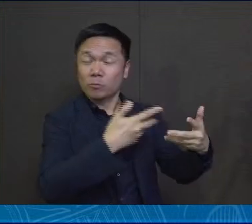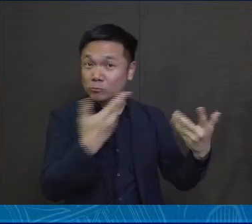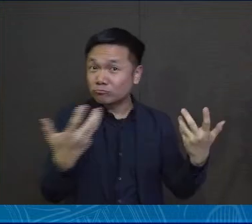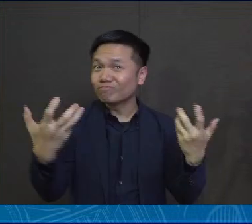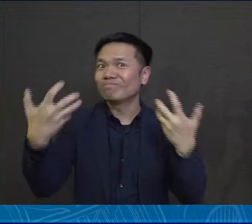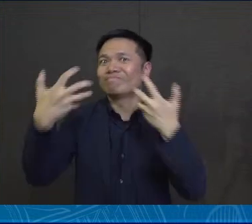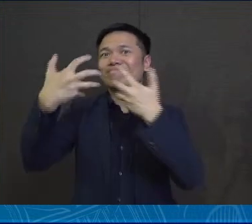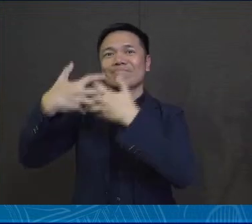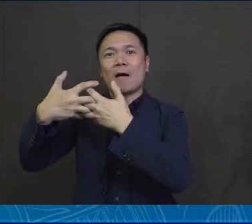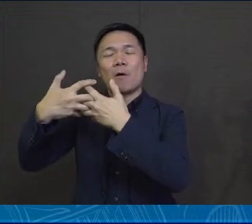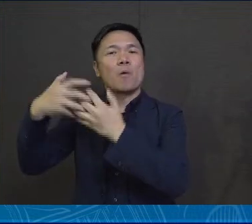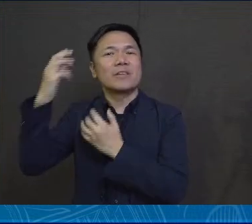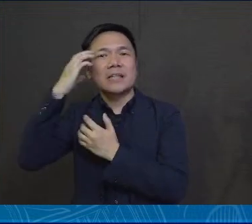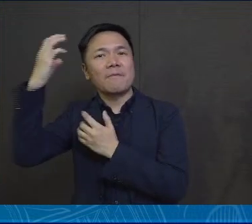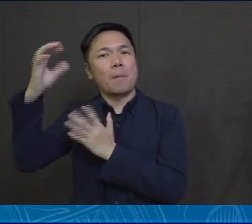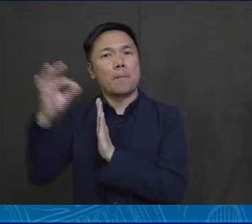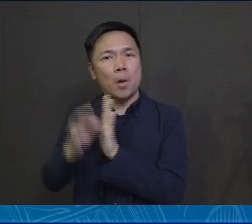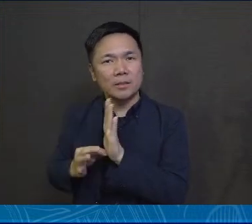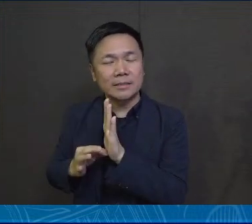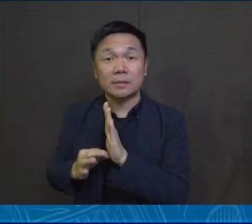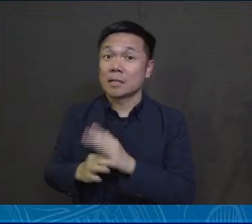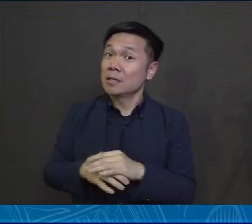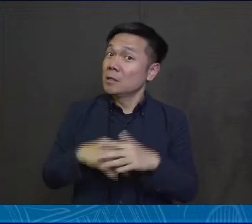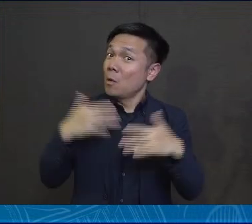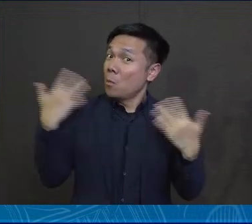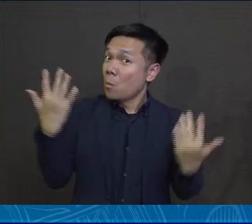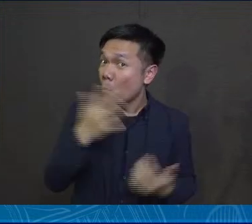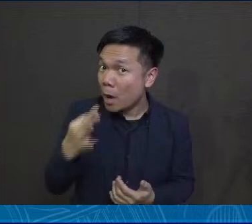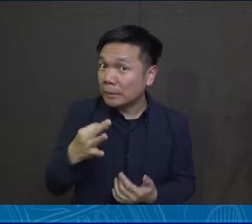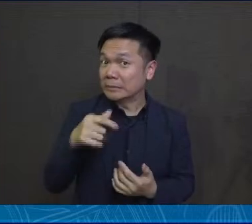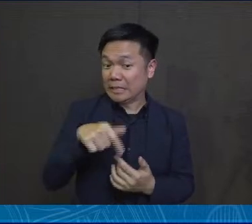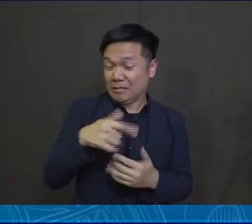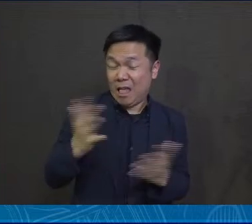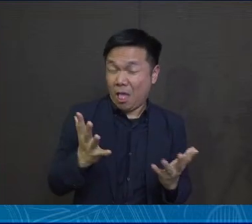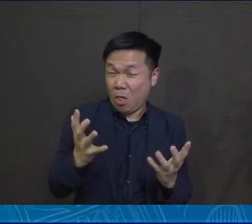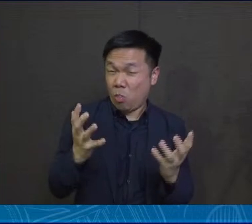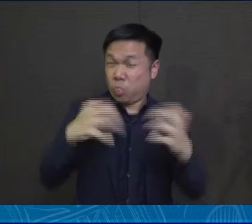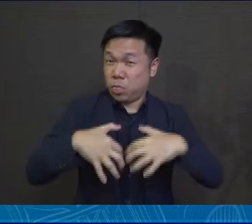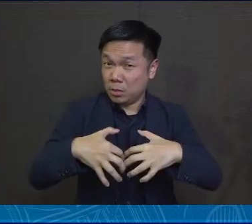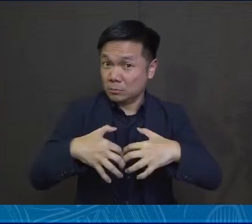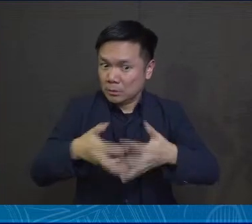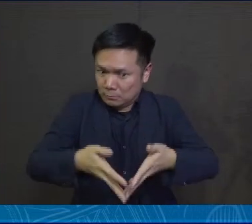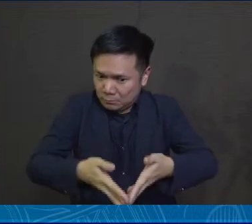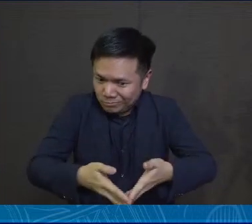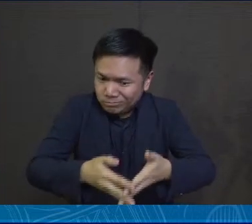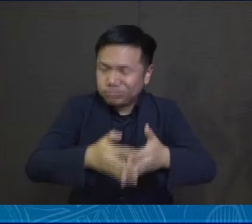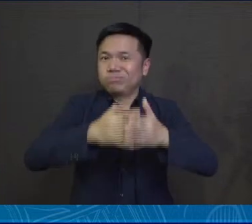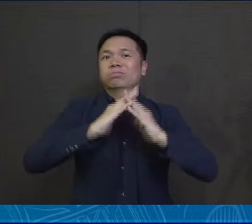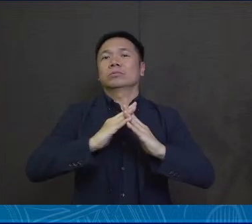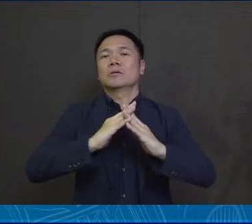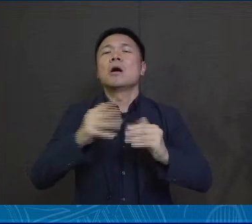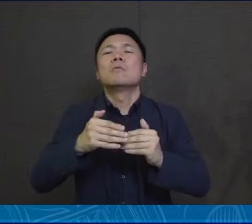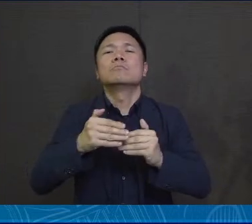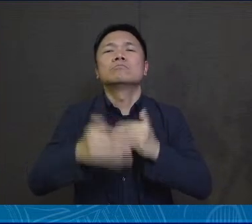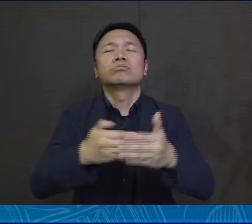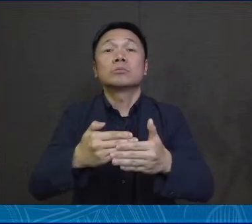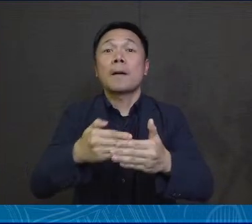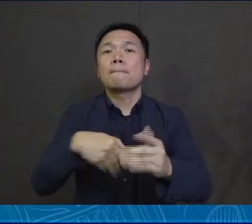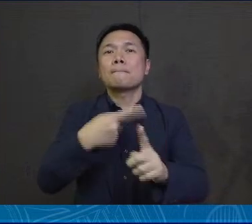processes, we can ensure that resilience building efforts are informed, effective, and